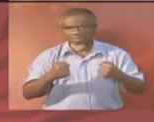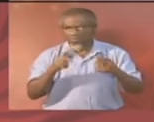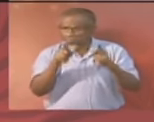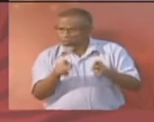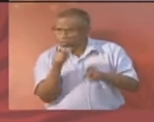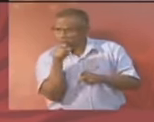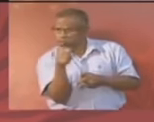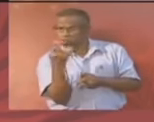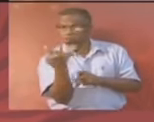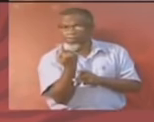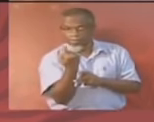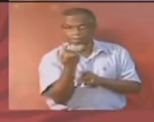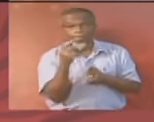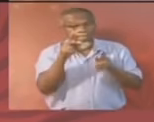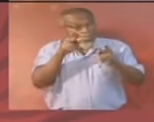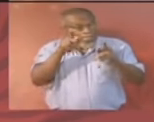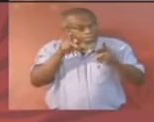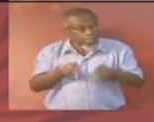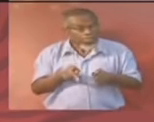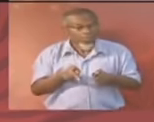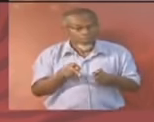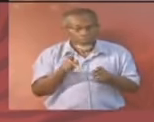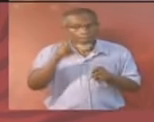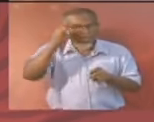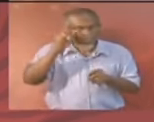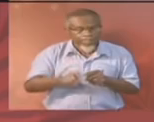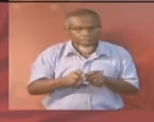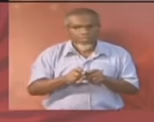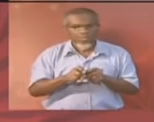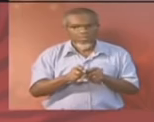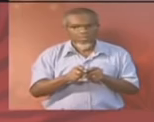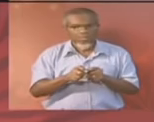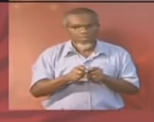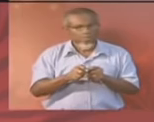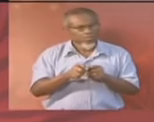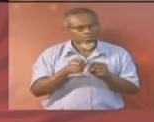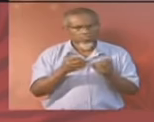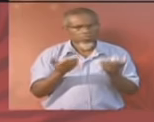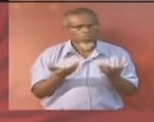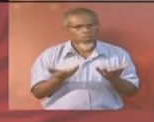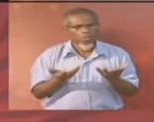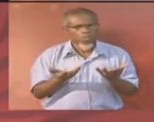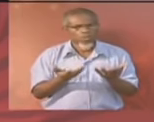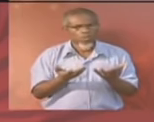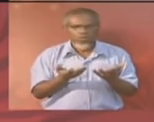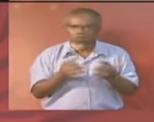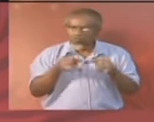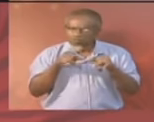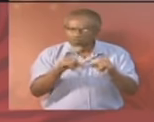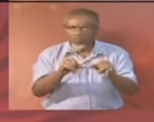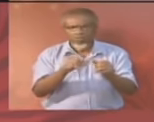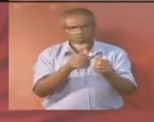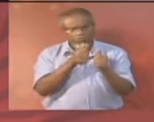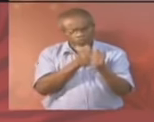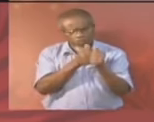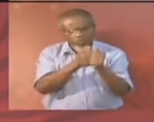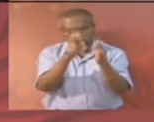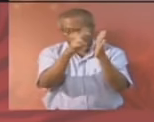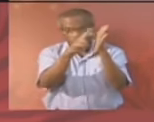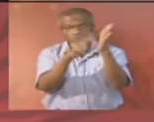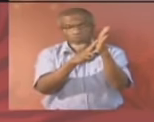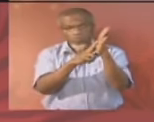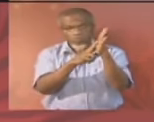protect yourself as an individual remains exactly the same as before. Wear your mask properly, wear it all